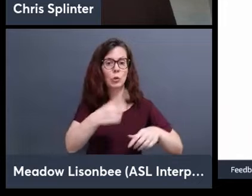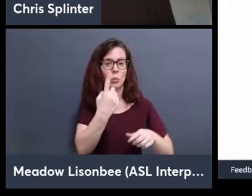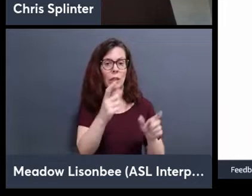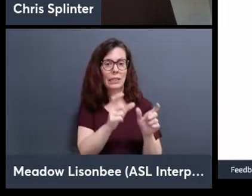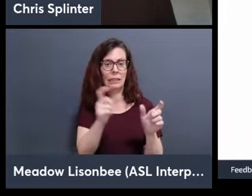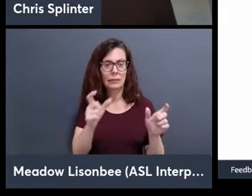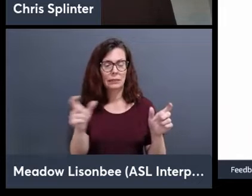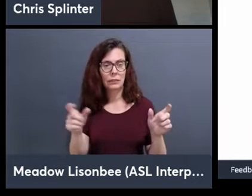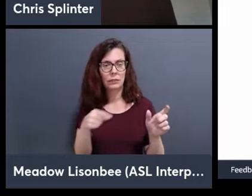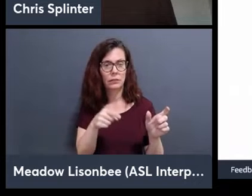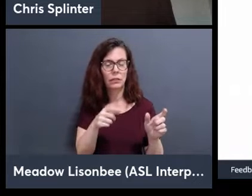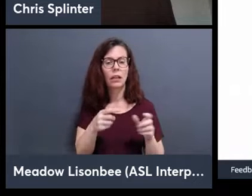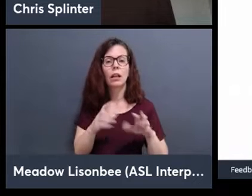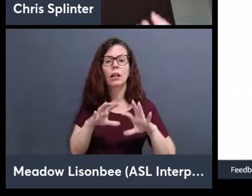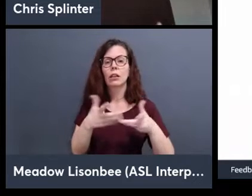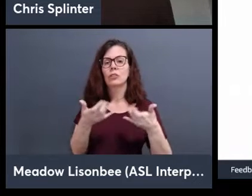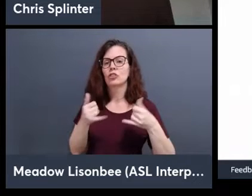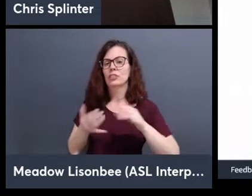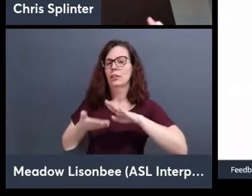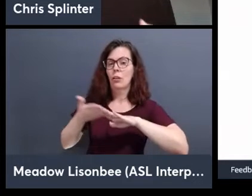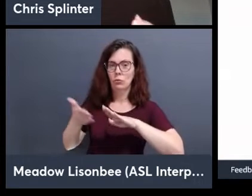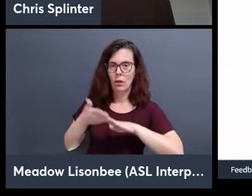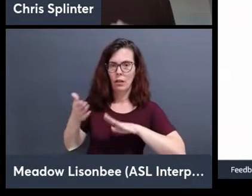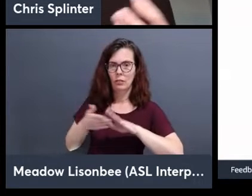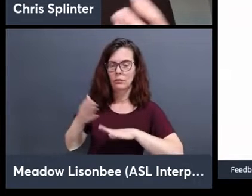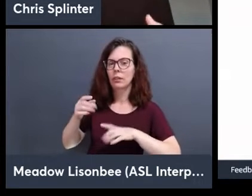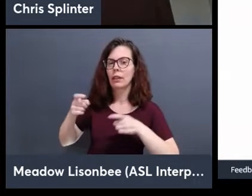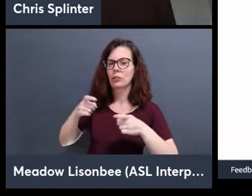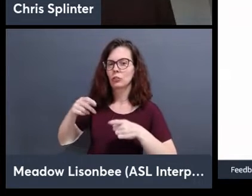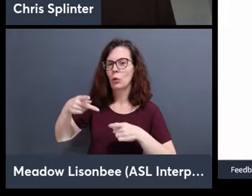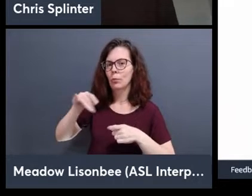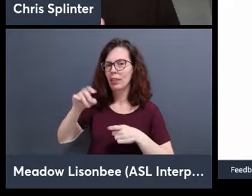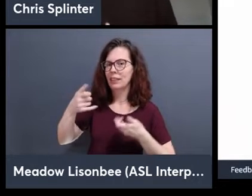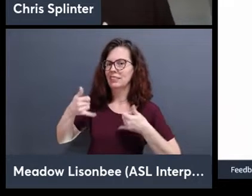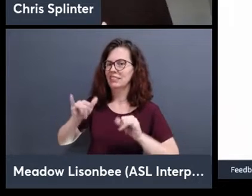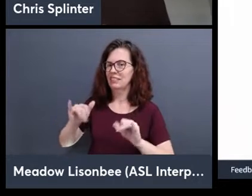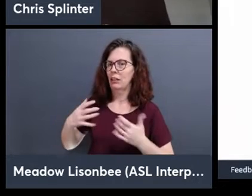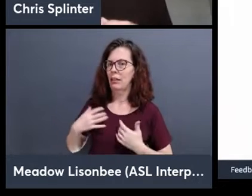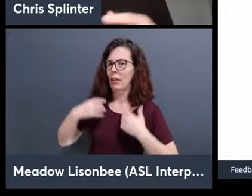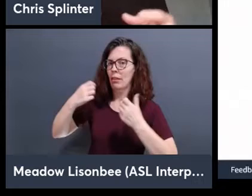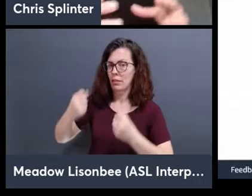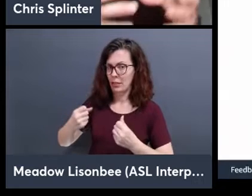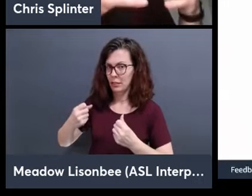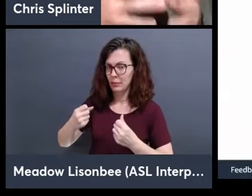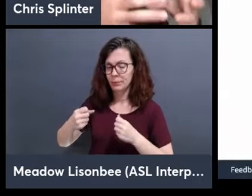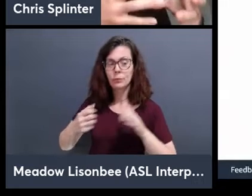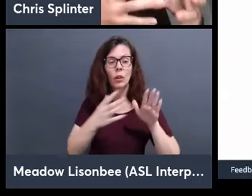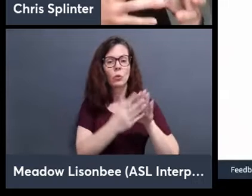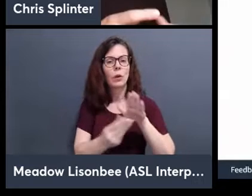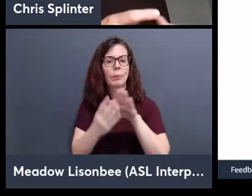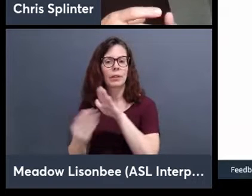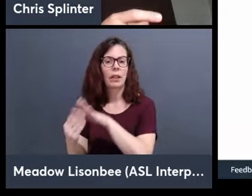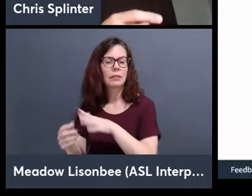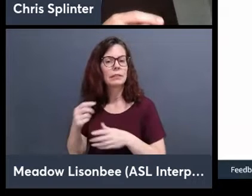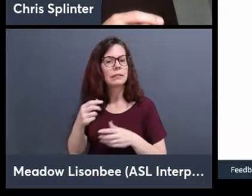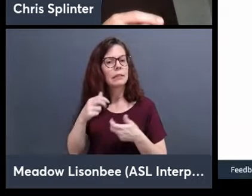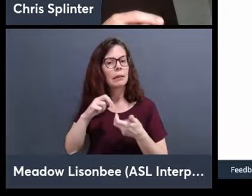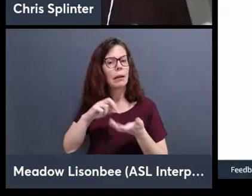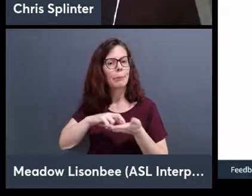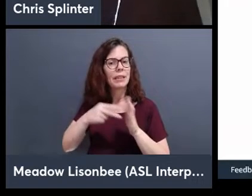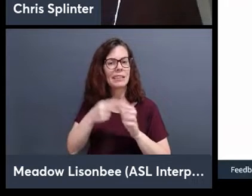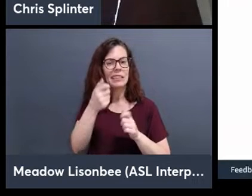that cluster will continue to run and that control plane will still be healthy. And so the replicas mean that on each instance,